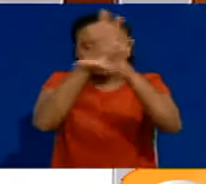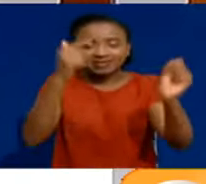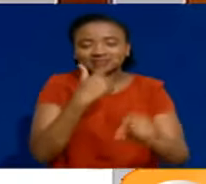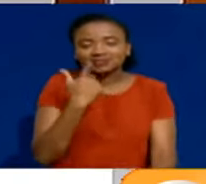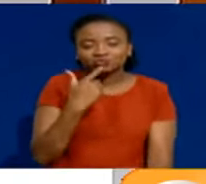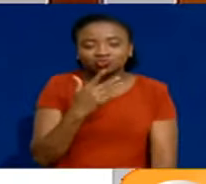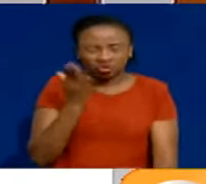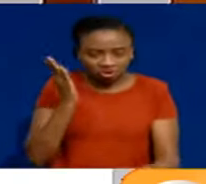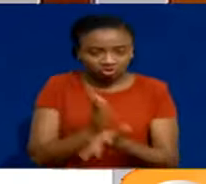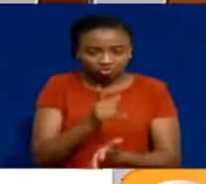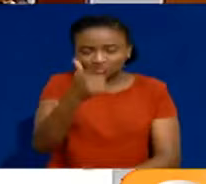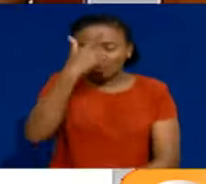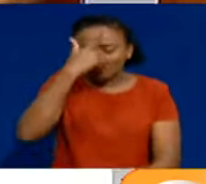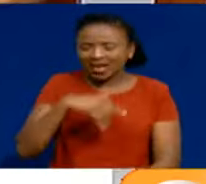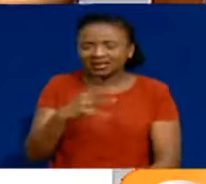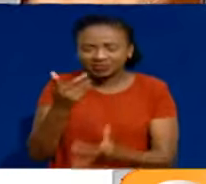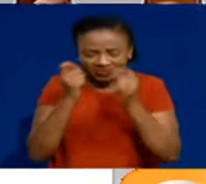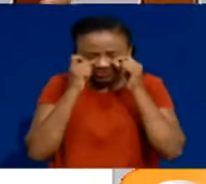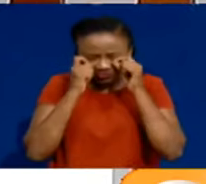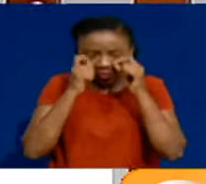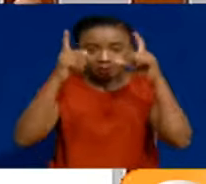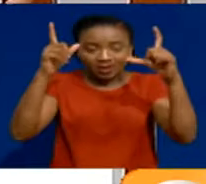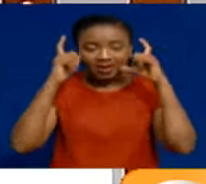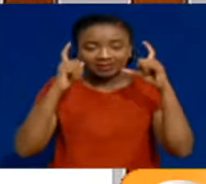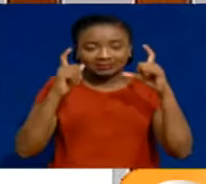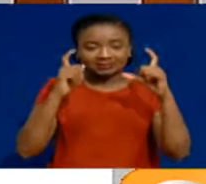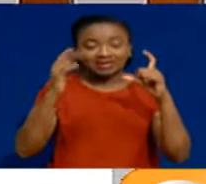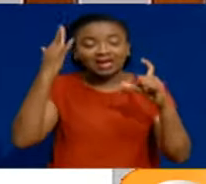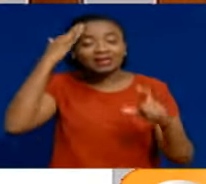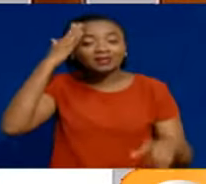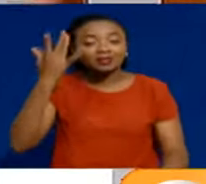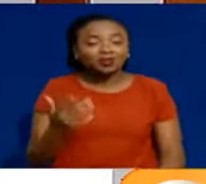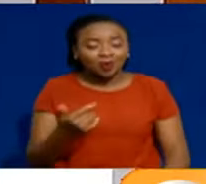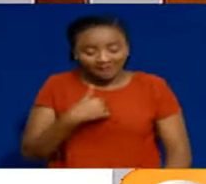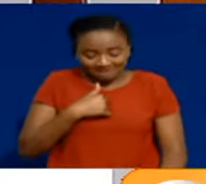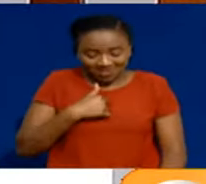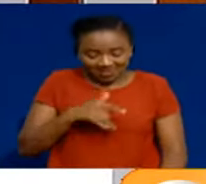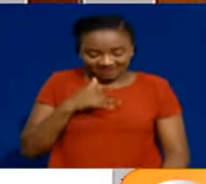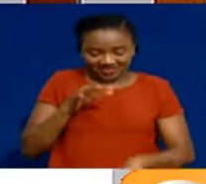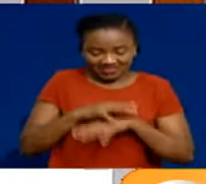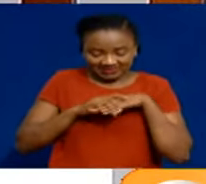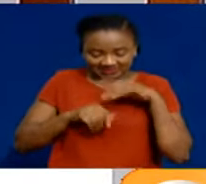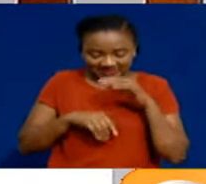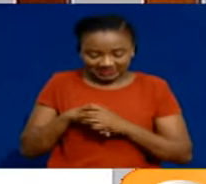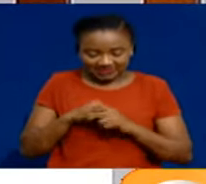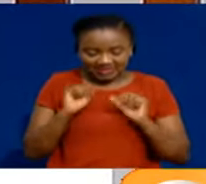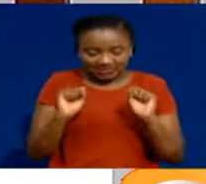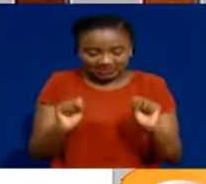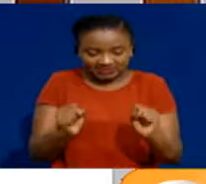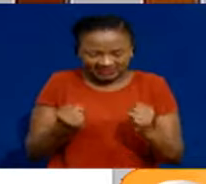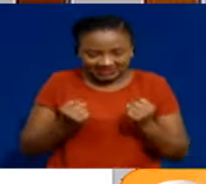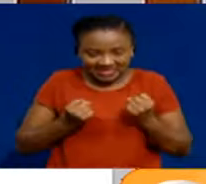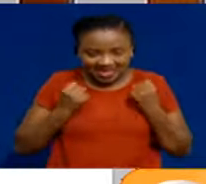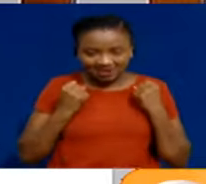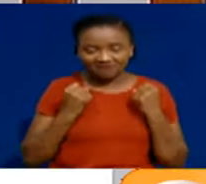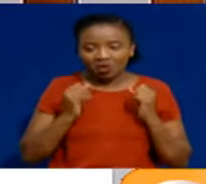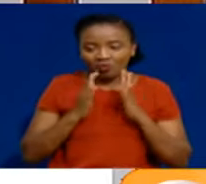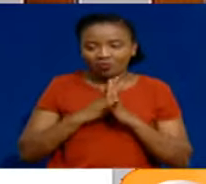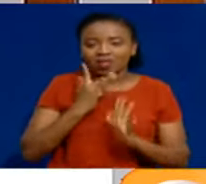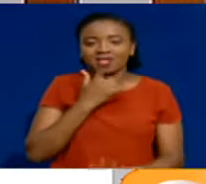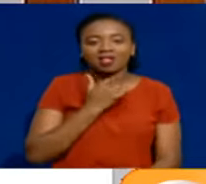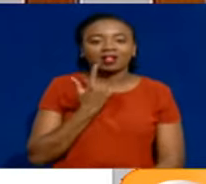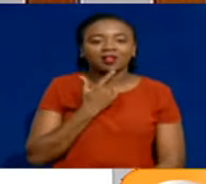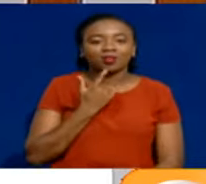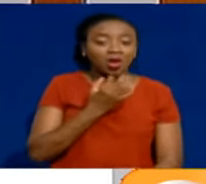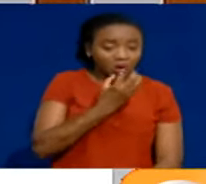Even if you are a blind person, you should open up your eyes and know in whose hands this nation,